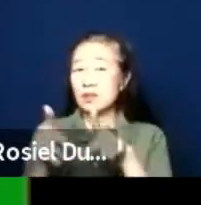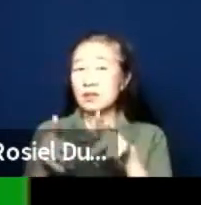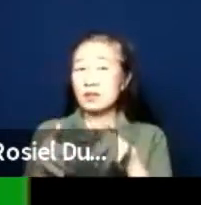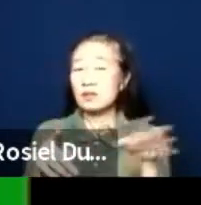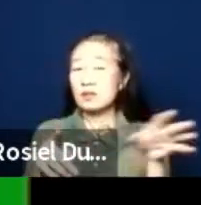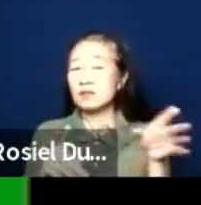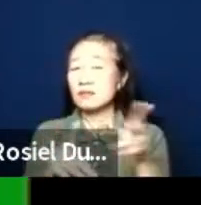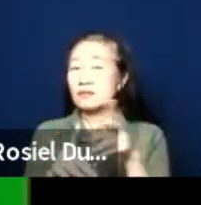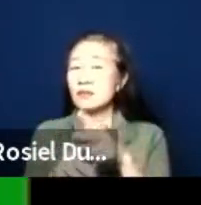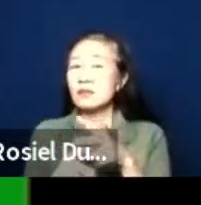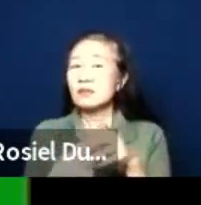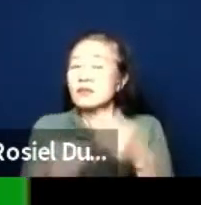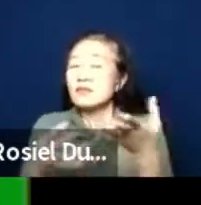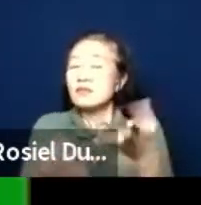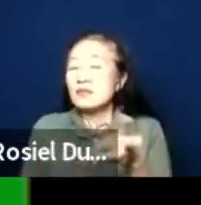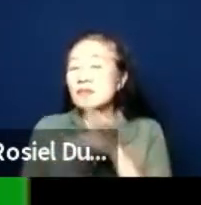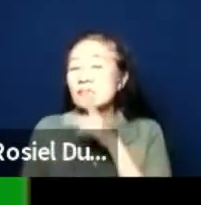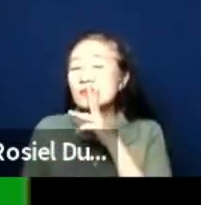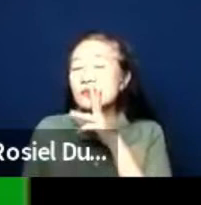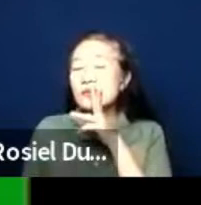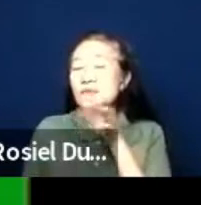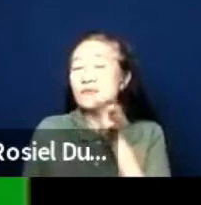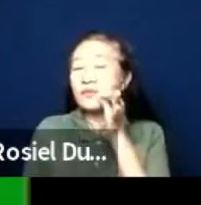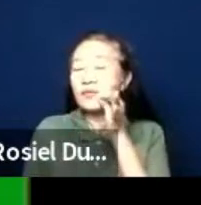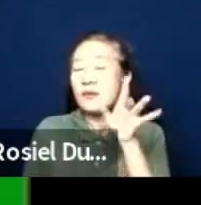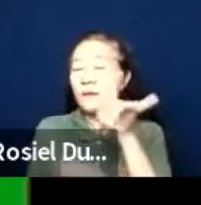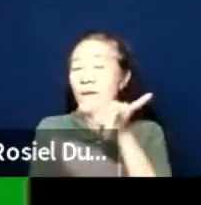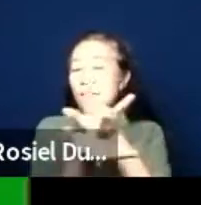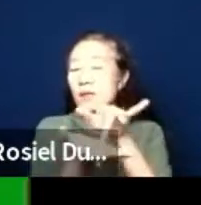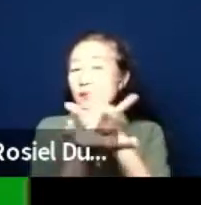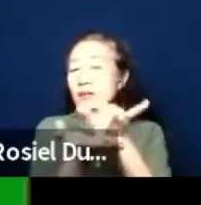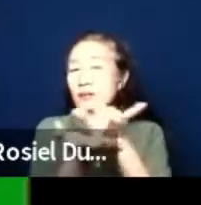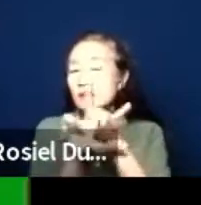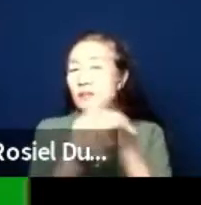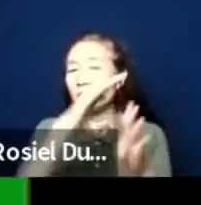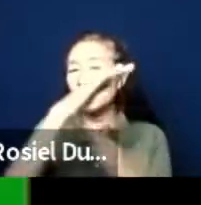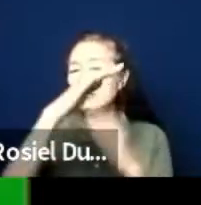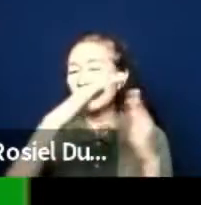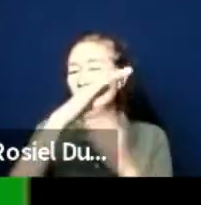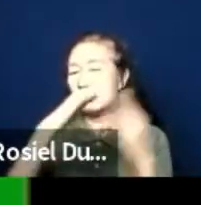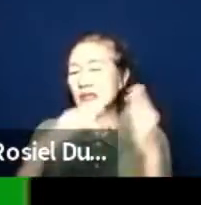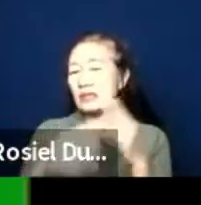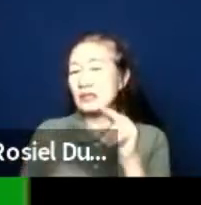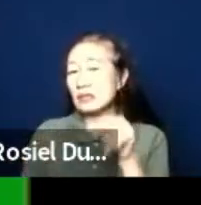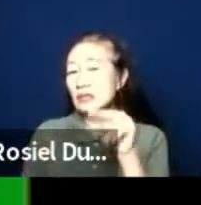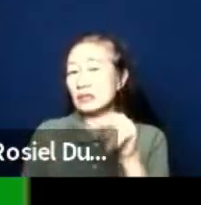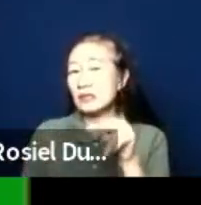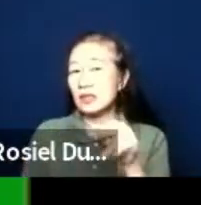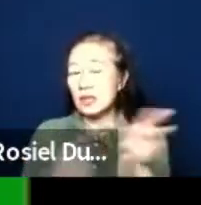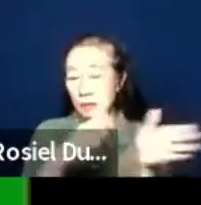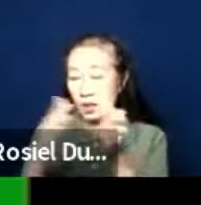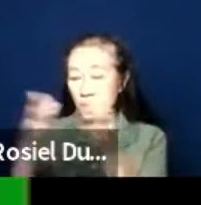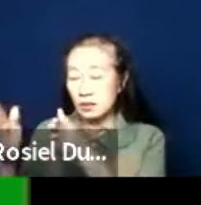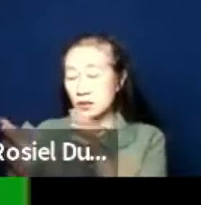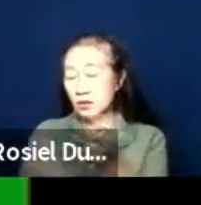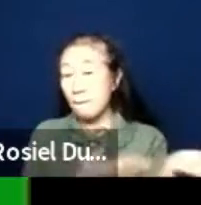often provide water, food, medicine, and basic sanitary facilities, you should plan to take your emergency supply